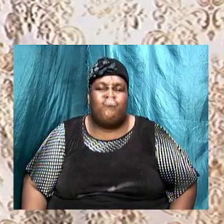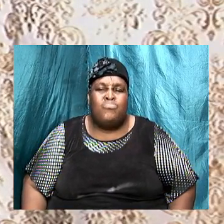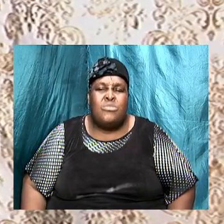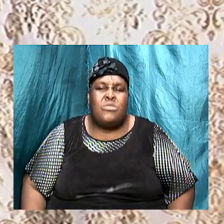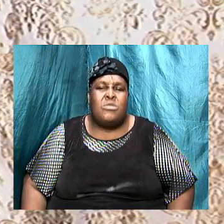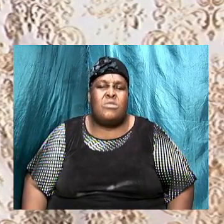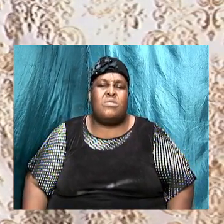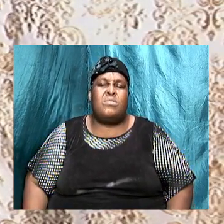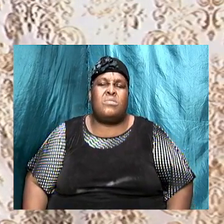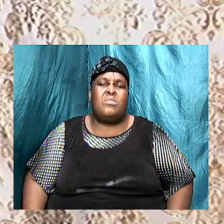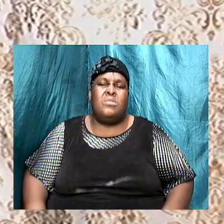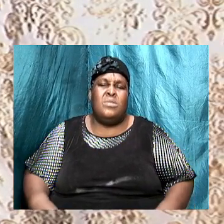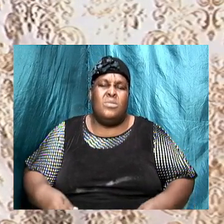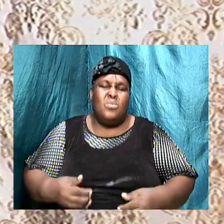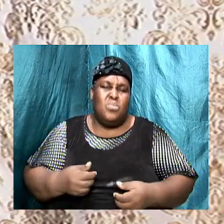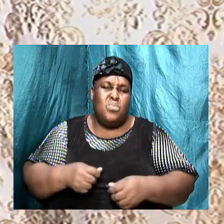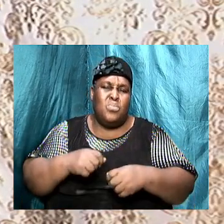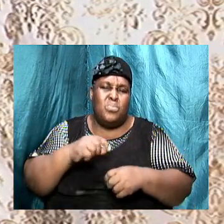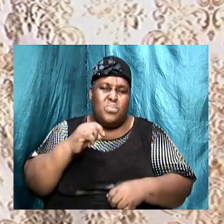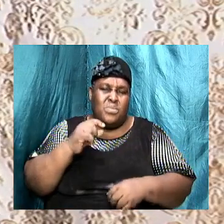It says, how then